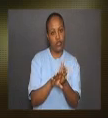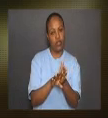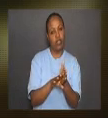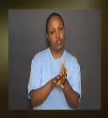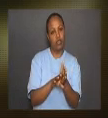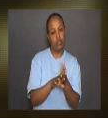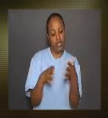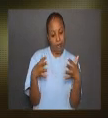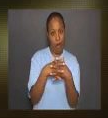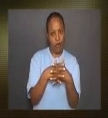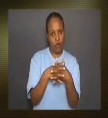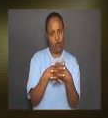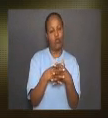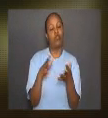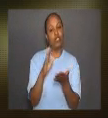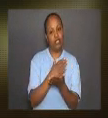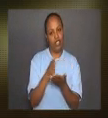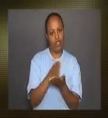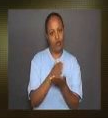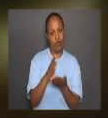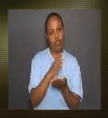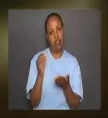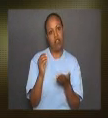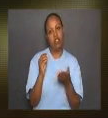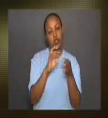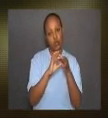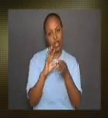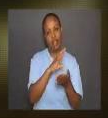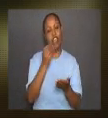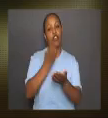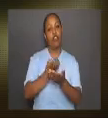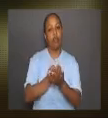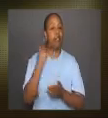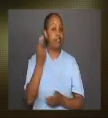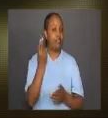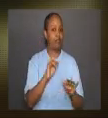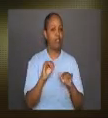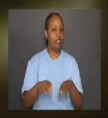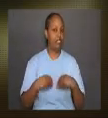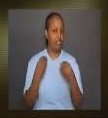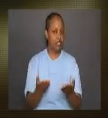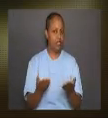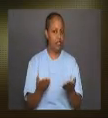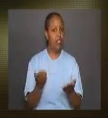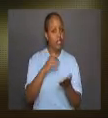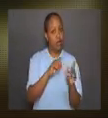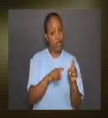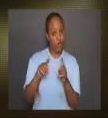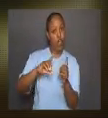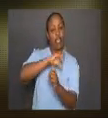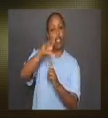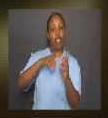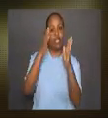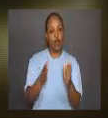cooperative manner, share socioeconomic benefits, and promote regional peace